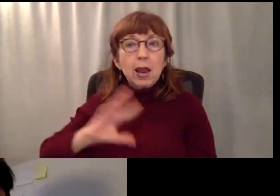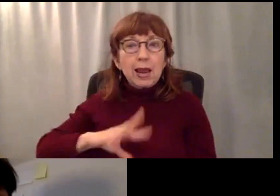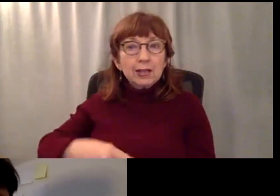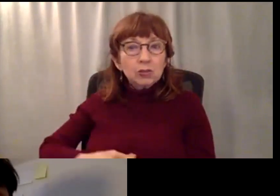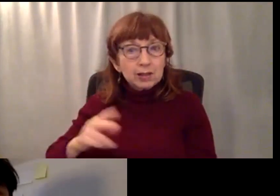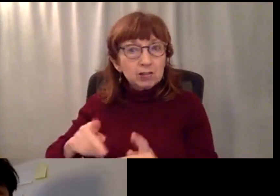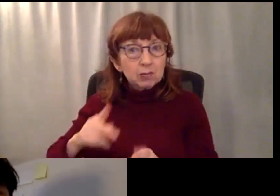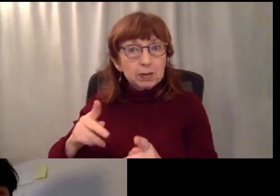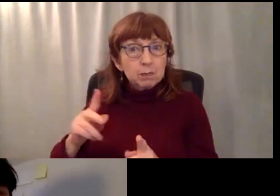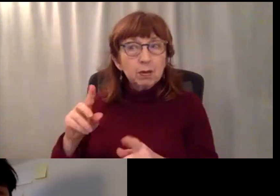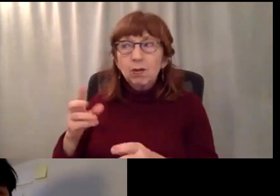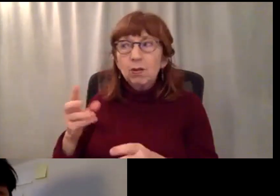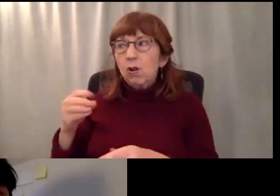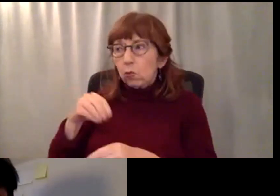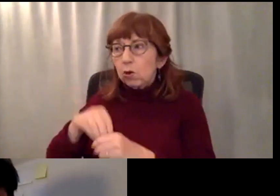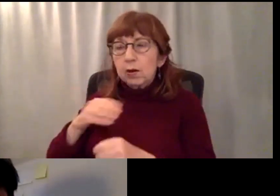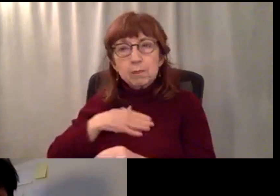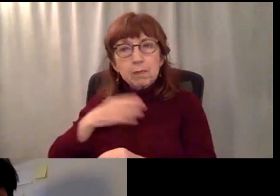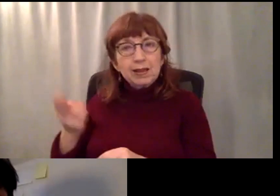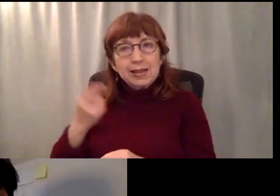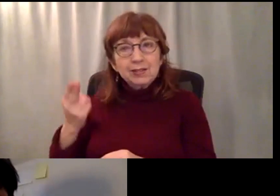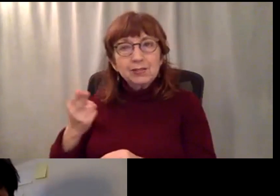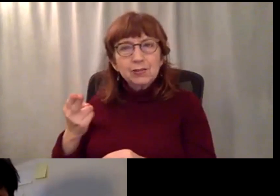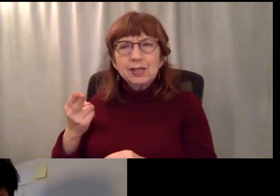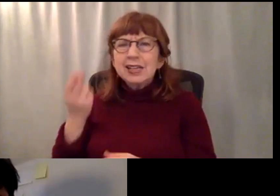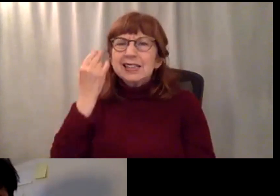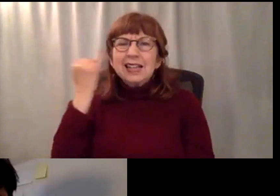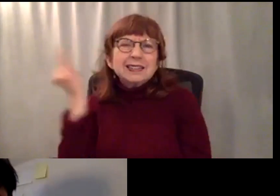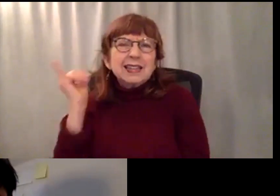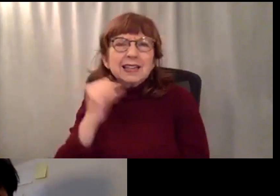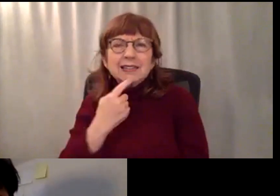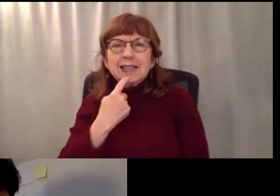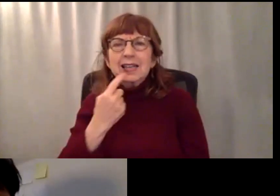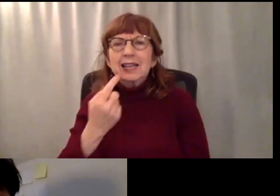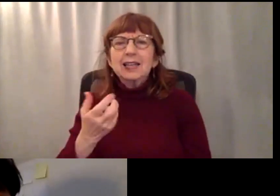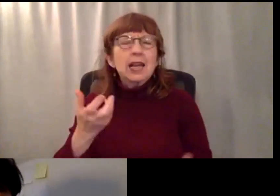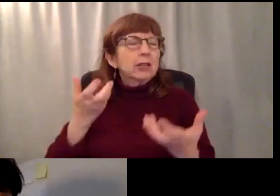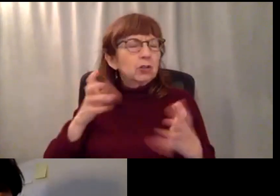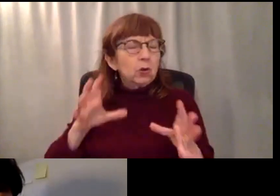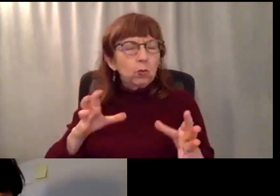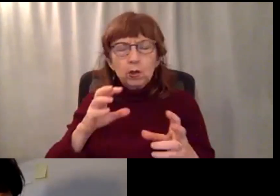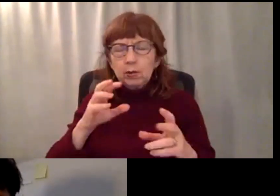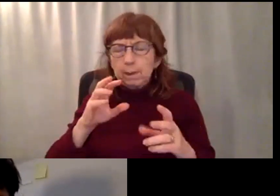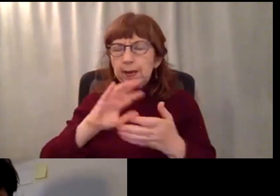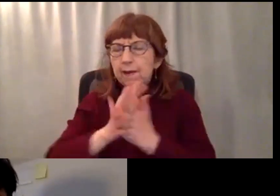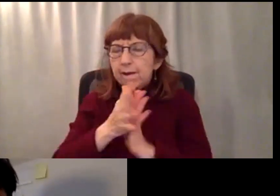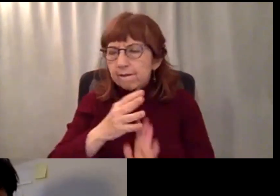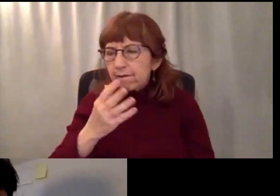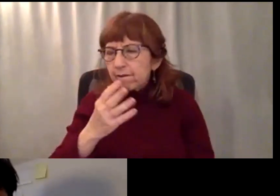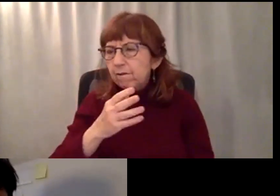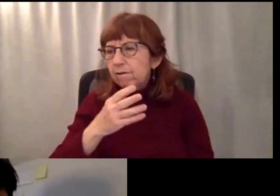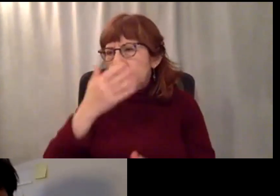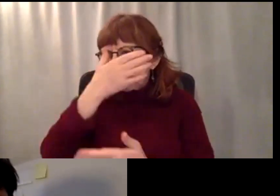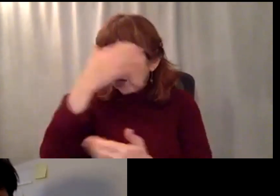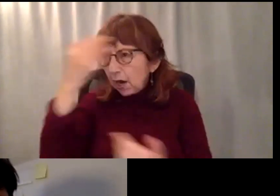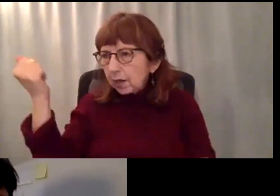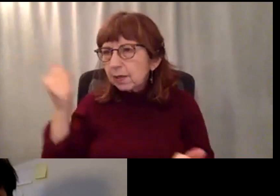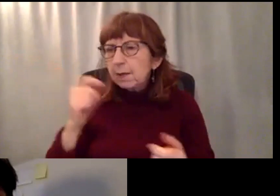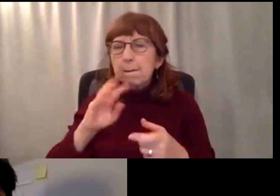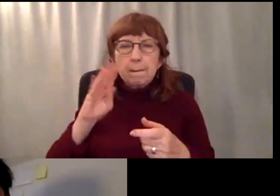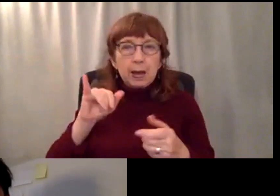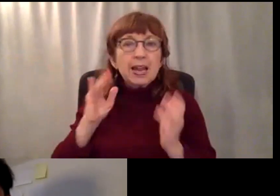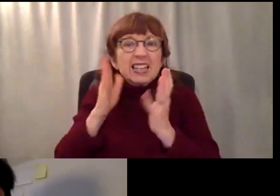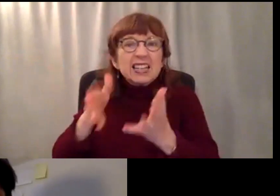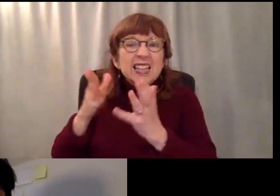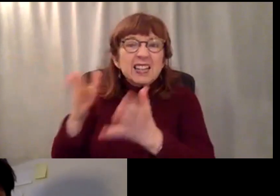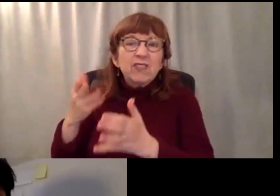Kind of like what Bags is saying, like not being forgotten and this process of leaving things behind.